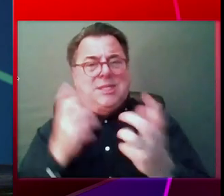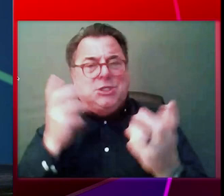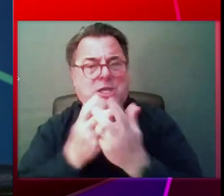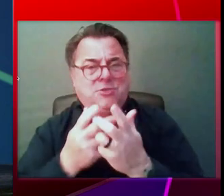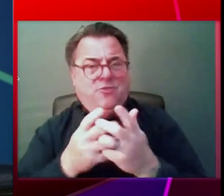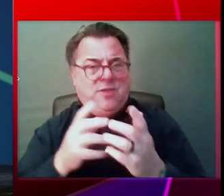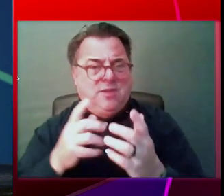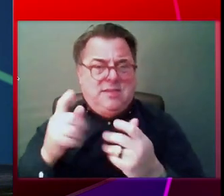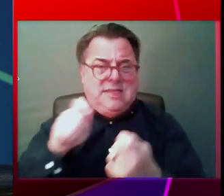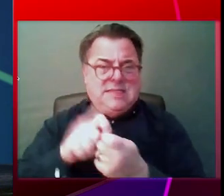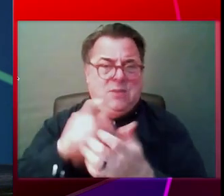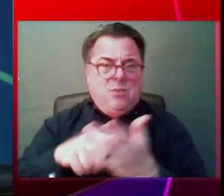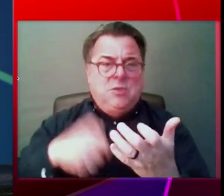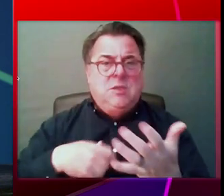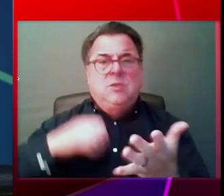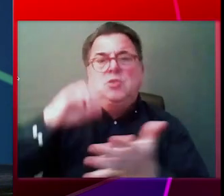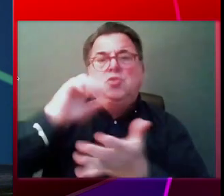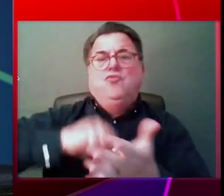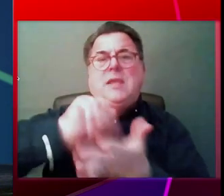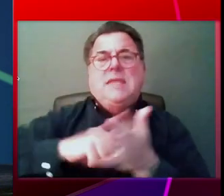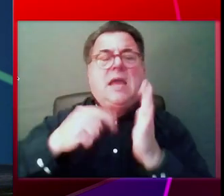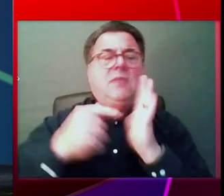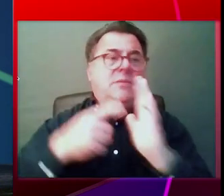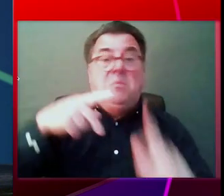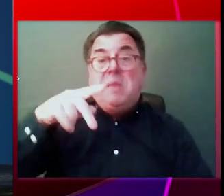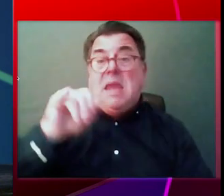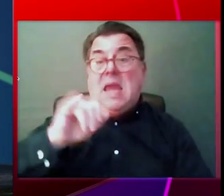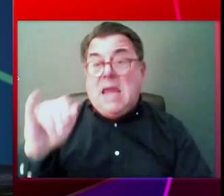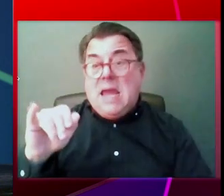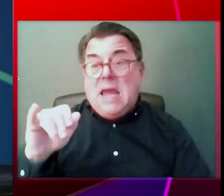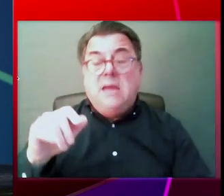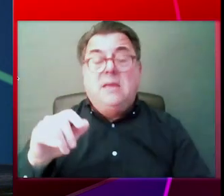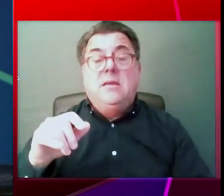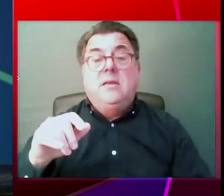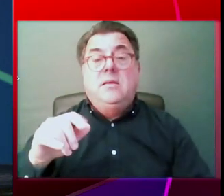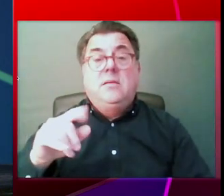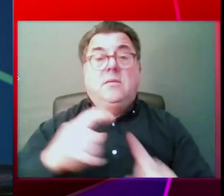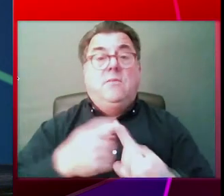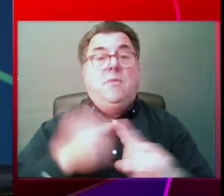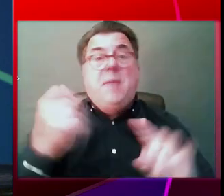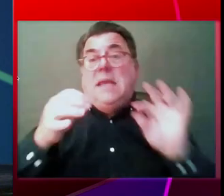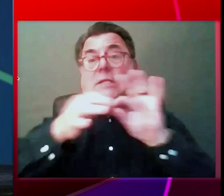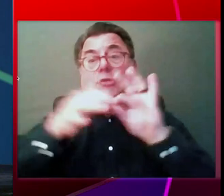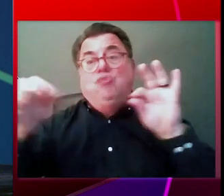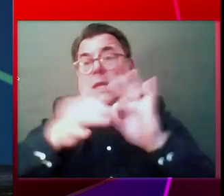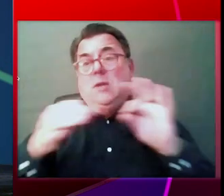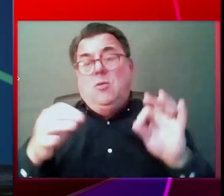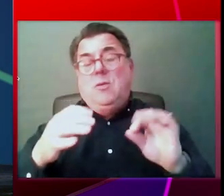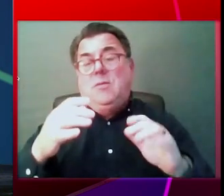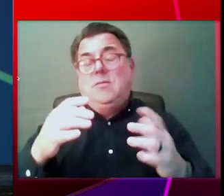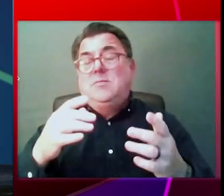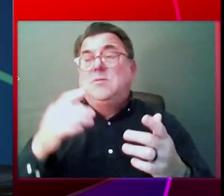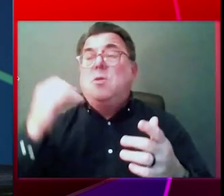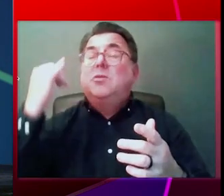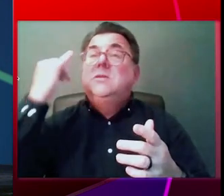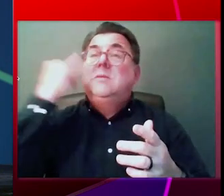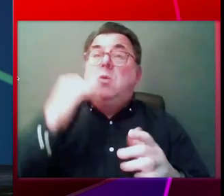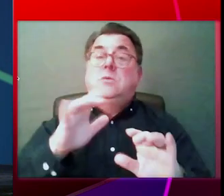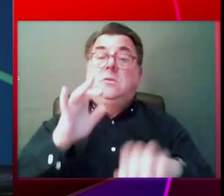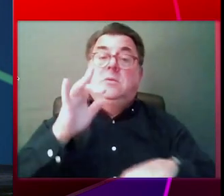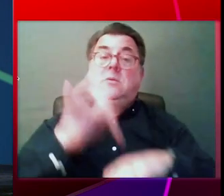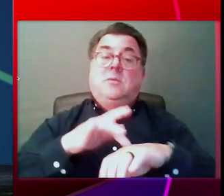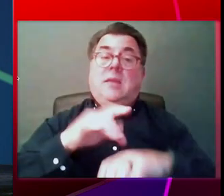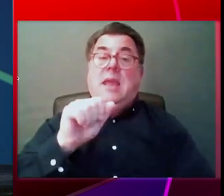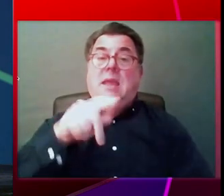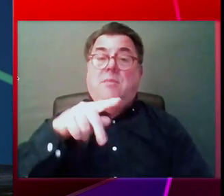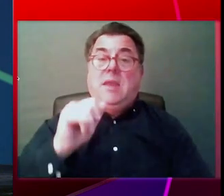to redact things like PII from really any string or object. So when you are hitting an API or our